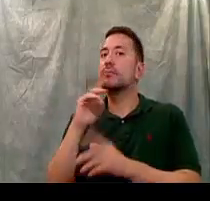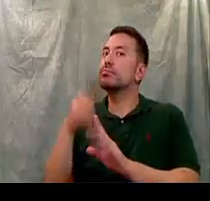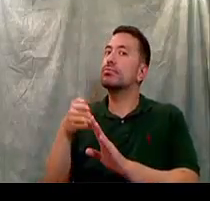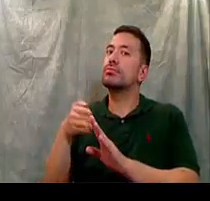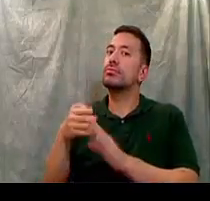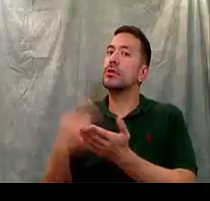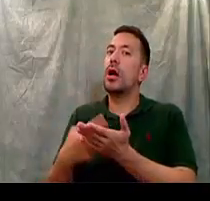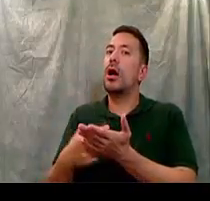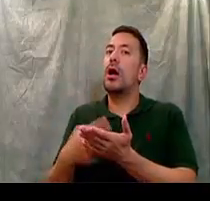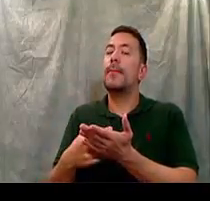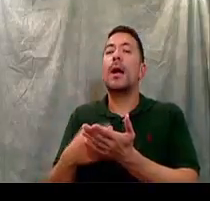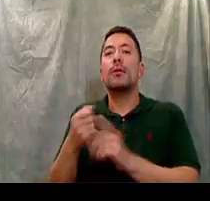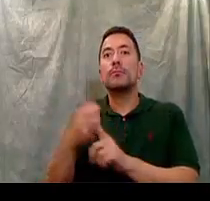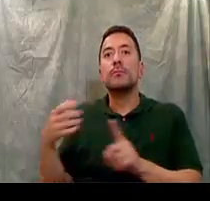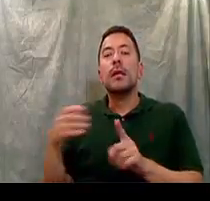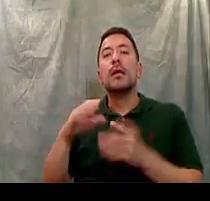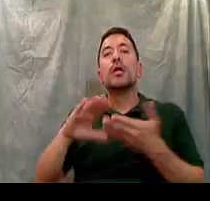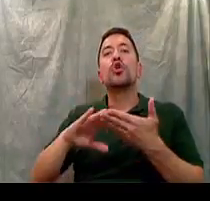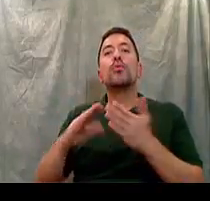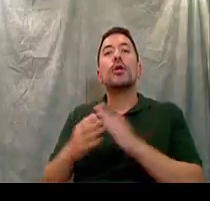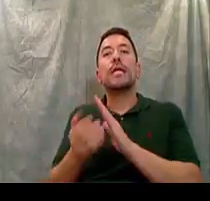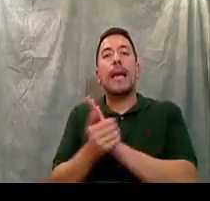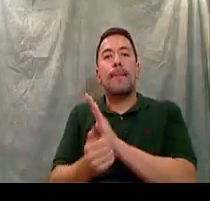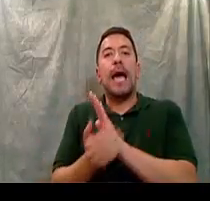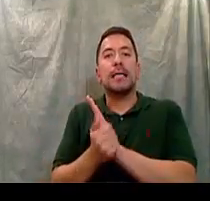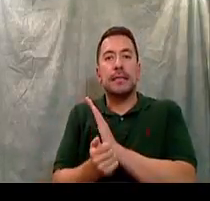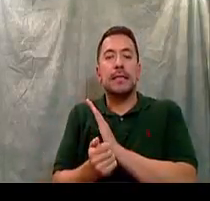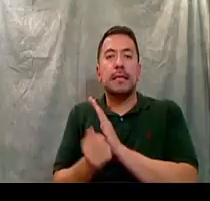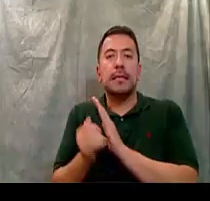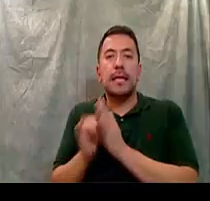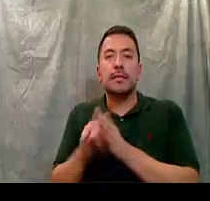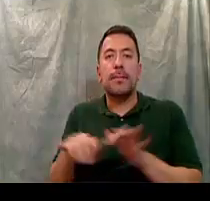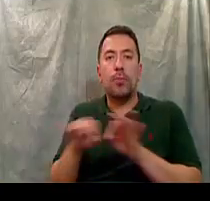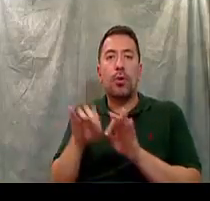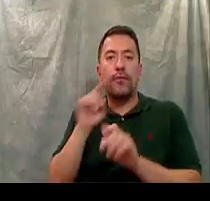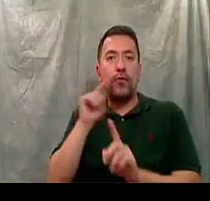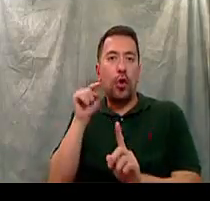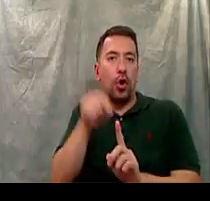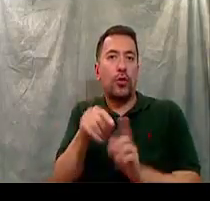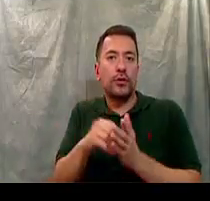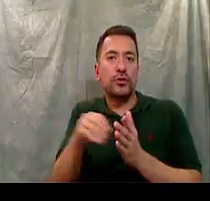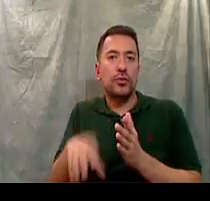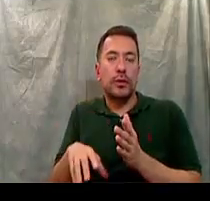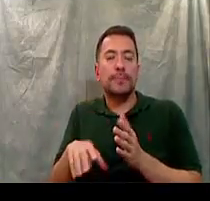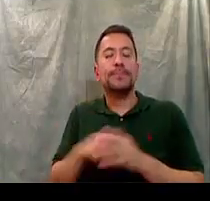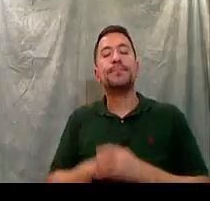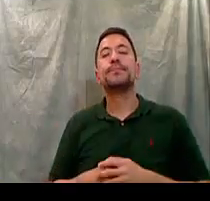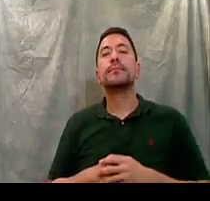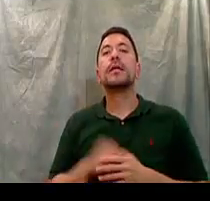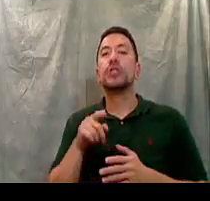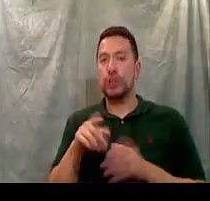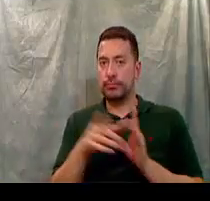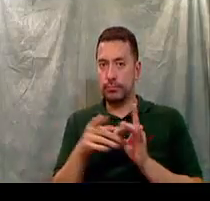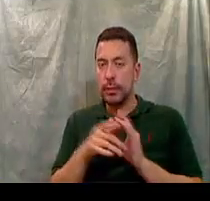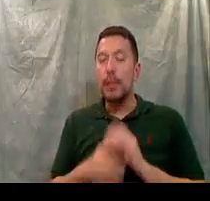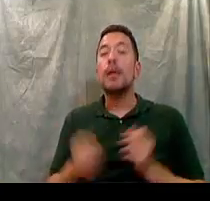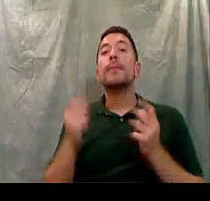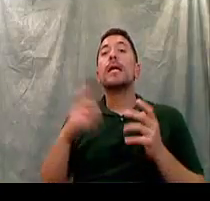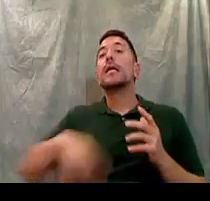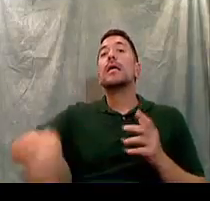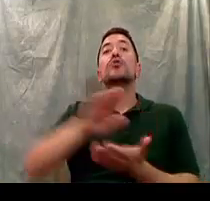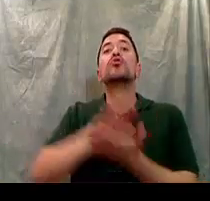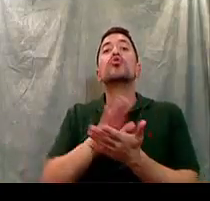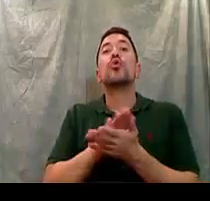capacity concept, which is important to her as she builds her argument around this problem. Then she continues, many districts do not have a